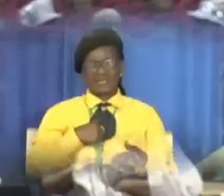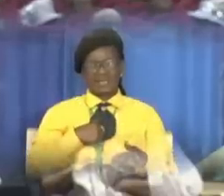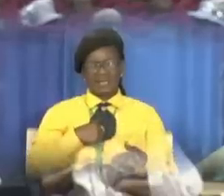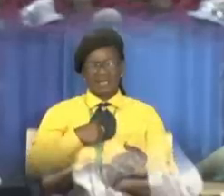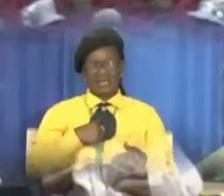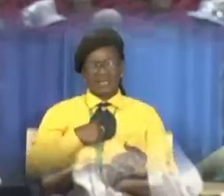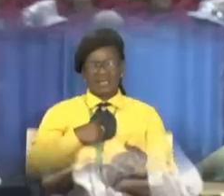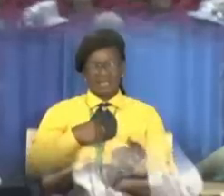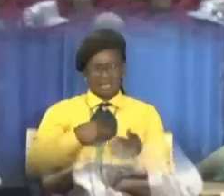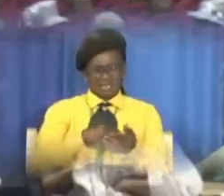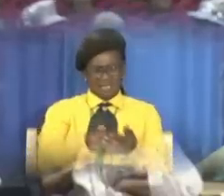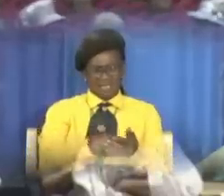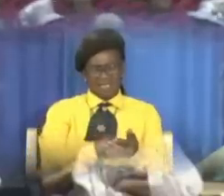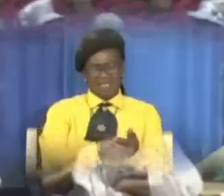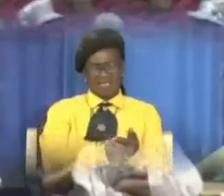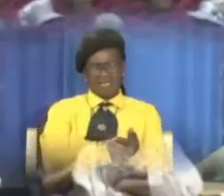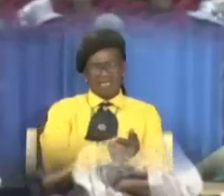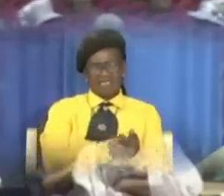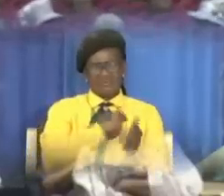inspiration.